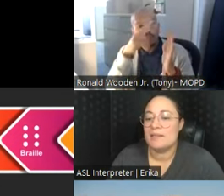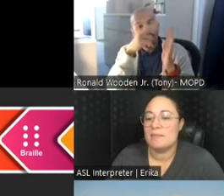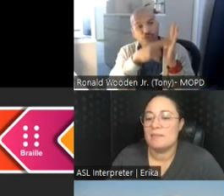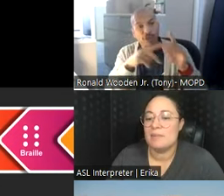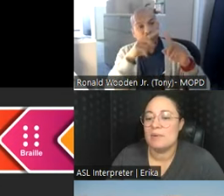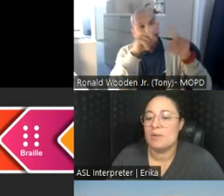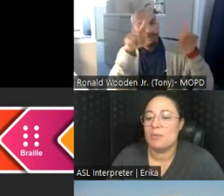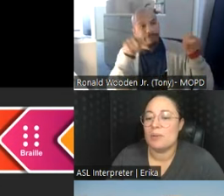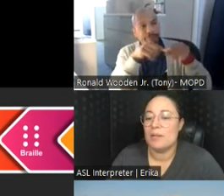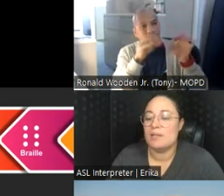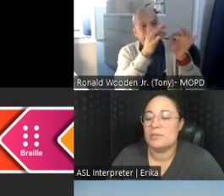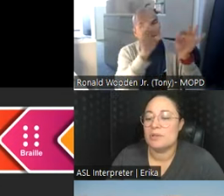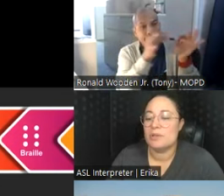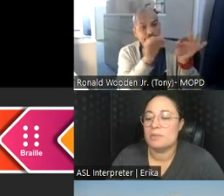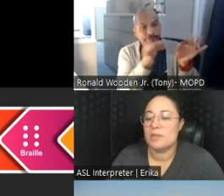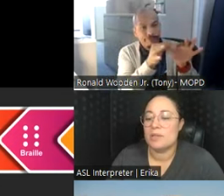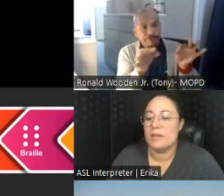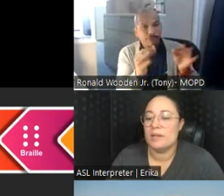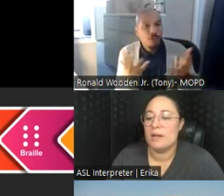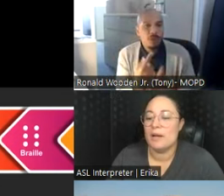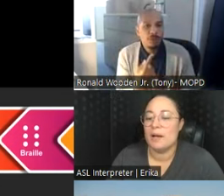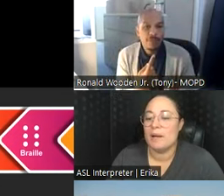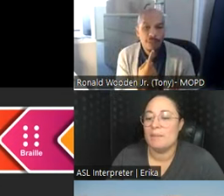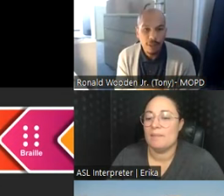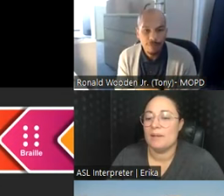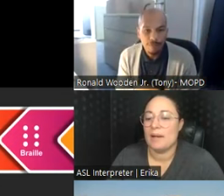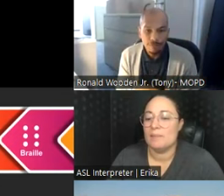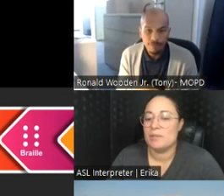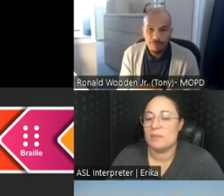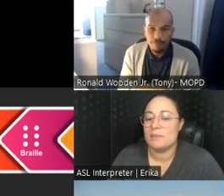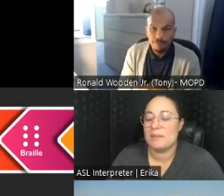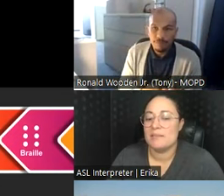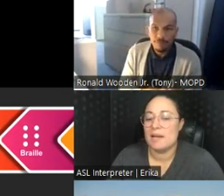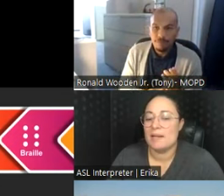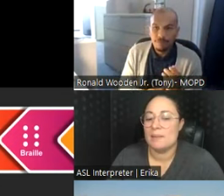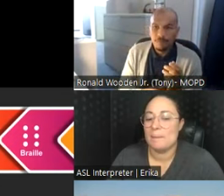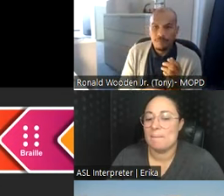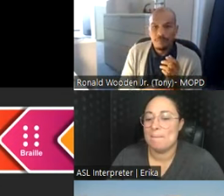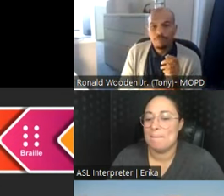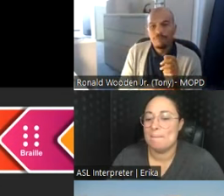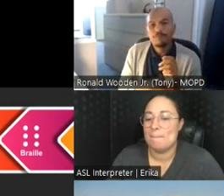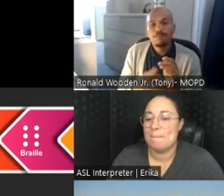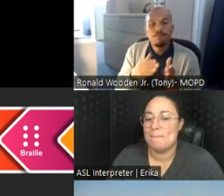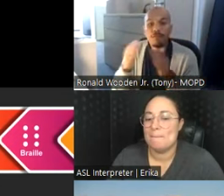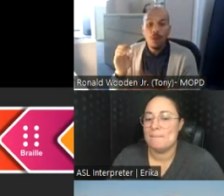at the same time, you can read the transcription on captioning what's being said.